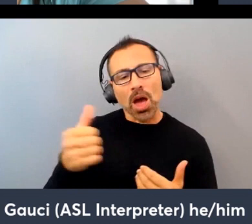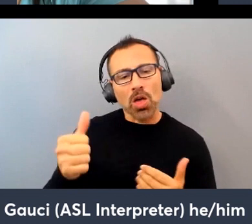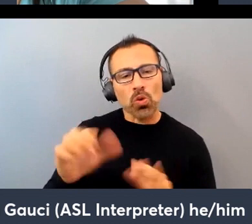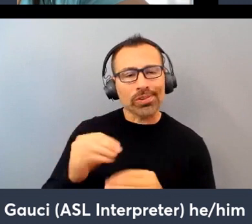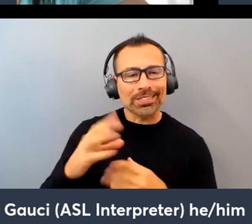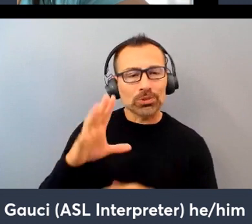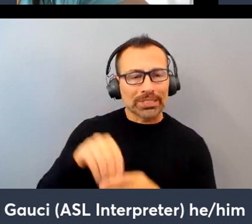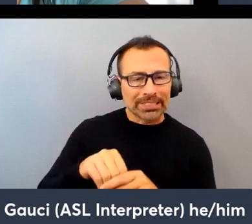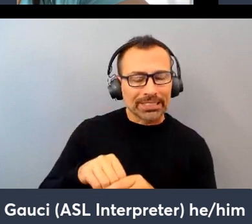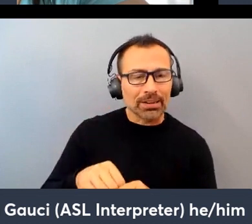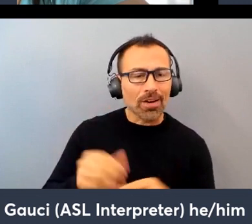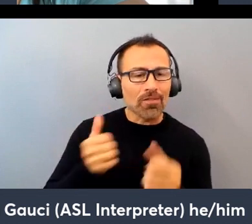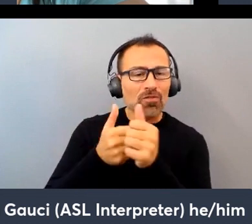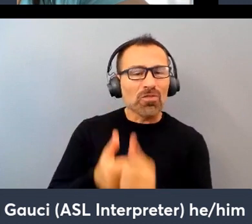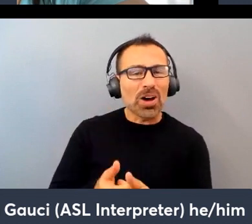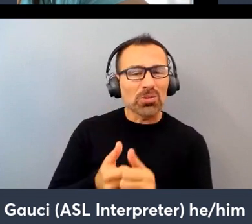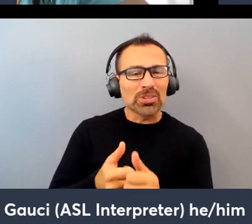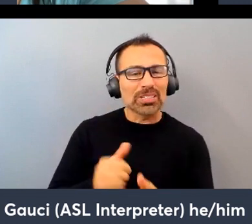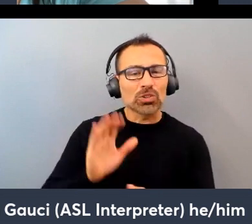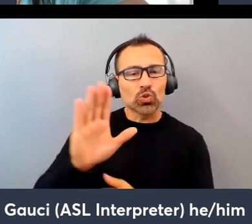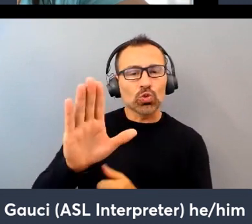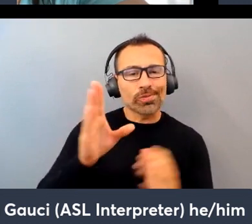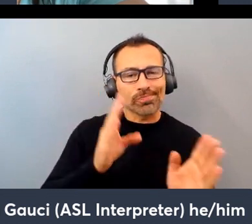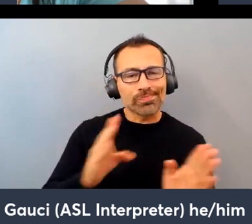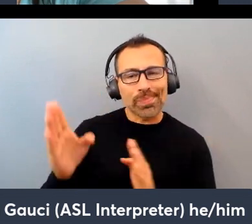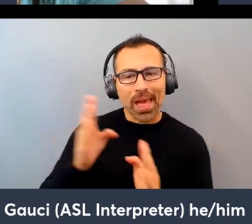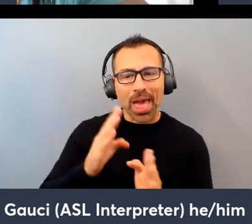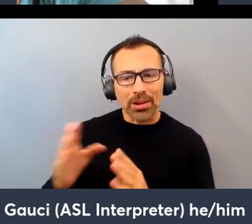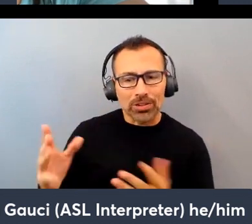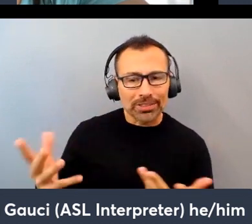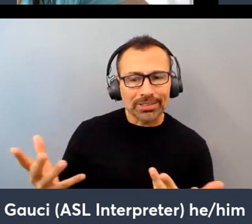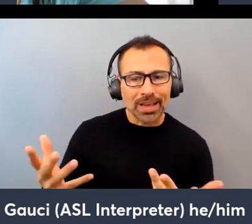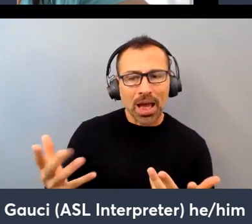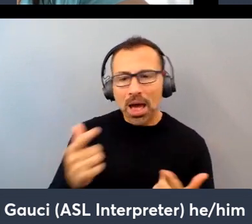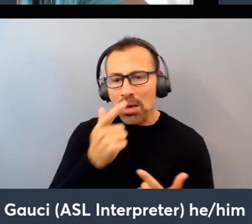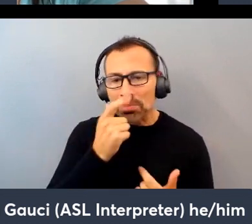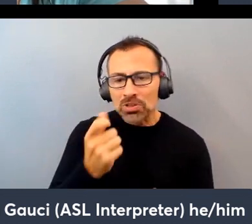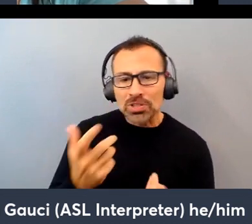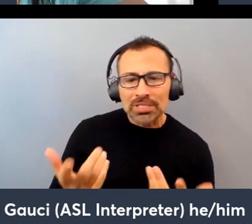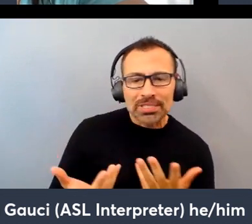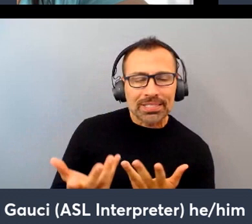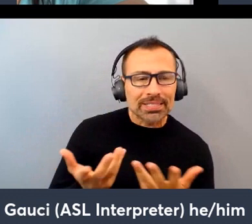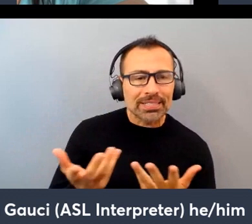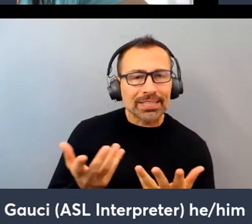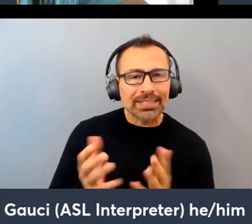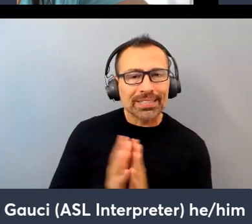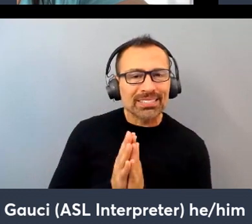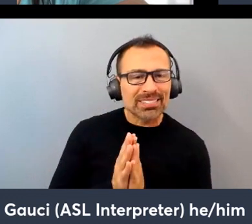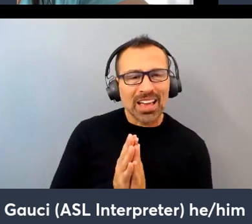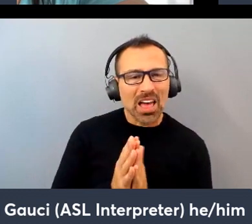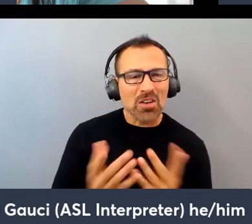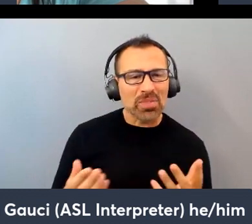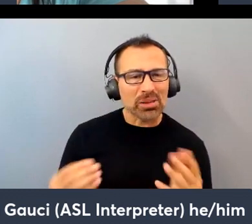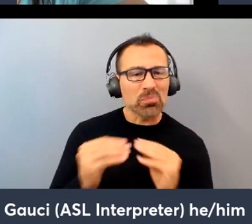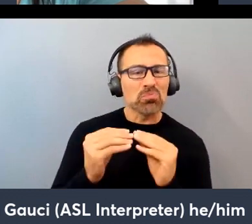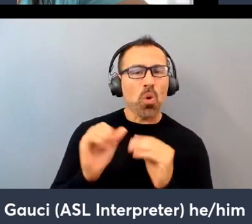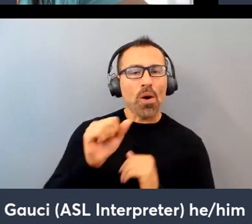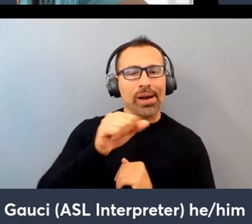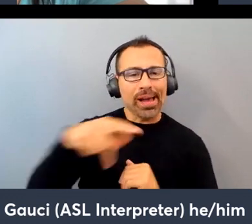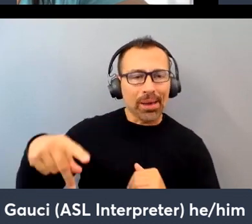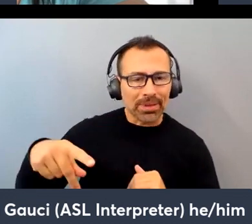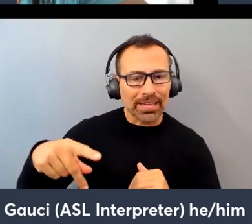the current patterns that you've established and kind of interested to bring on more applications into this? Like, are you seeing